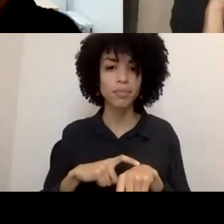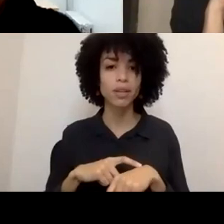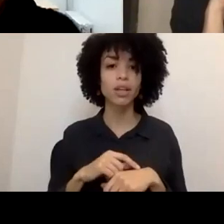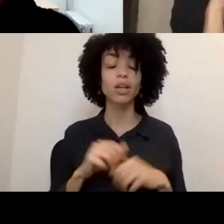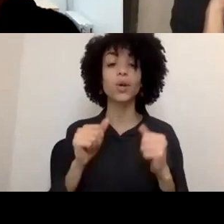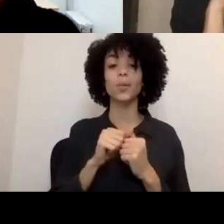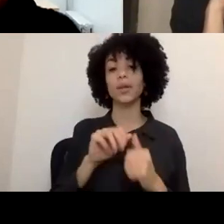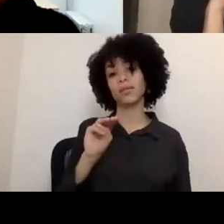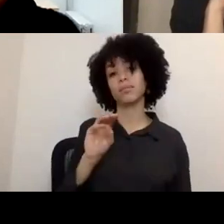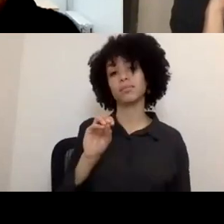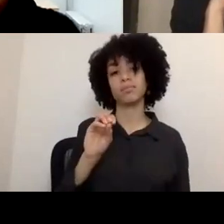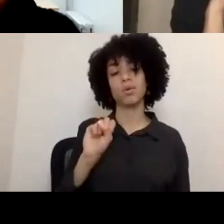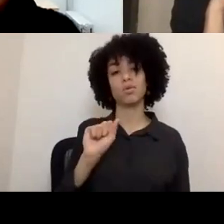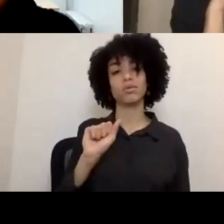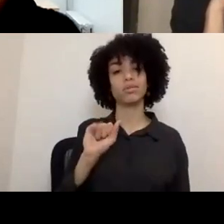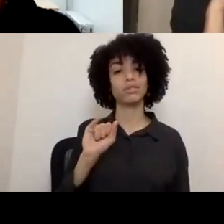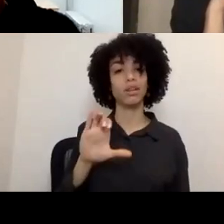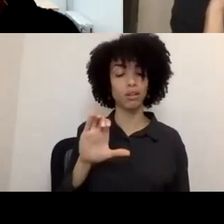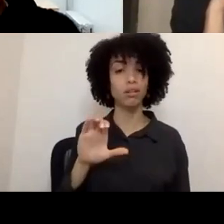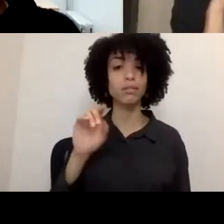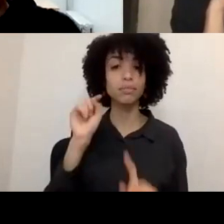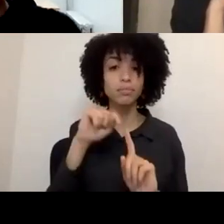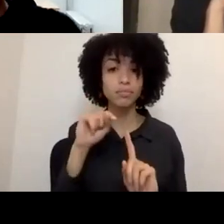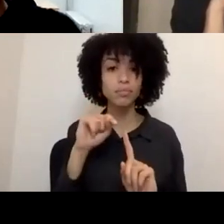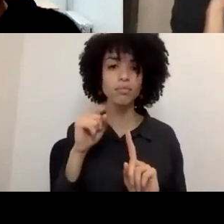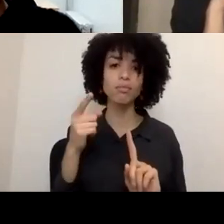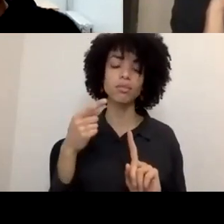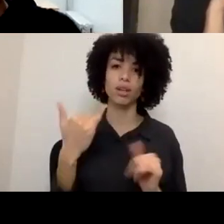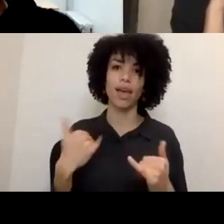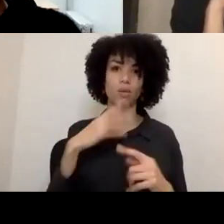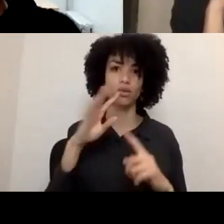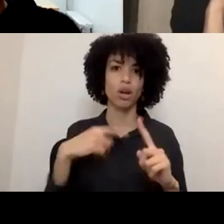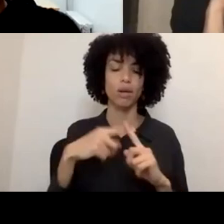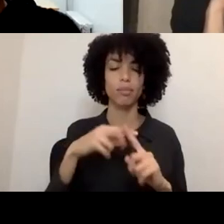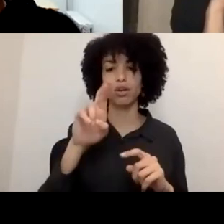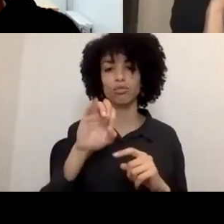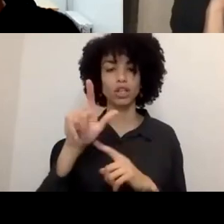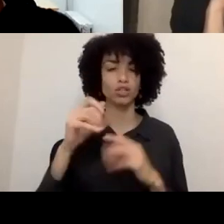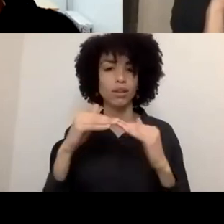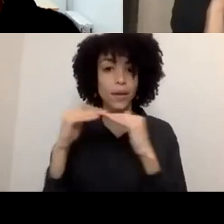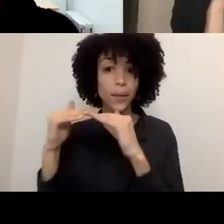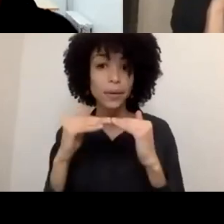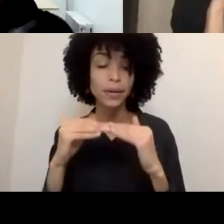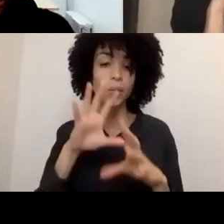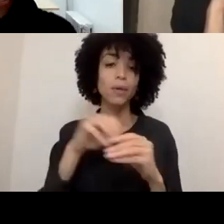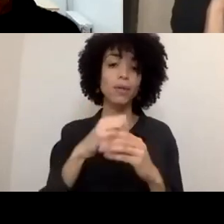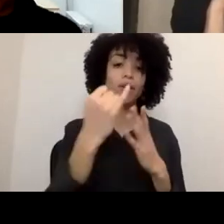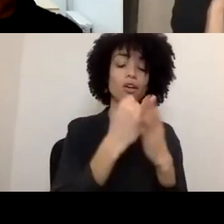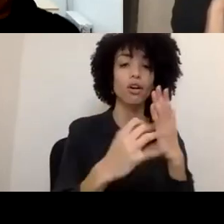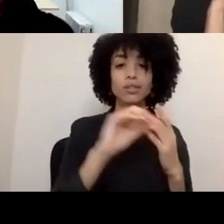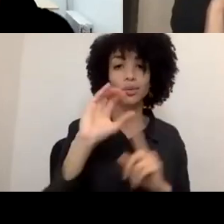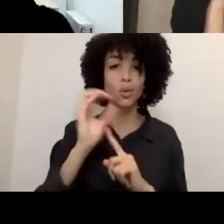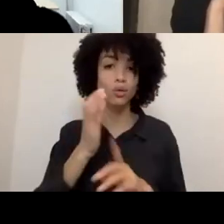Mosaic, given that we're talking about racial equity in arts and culture, it's been sort of